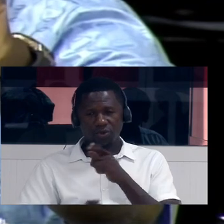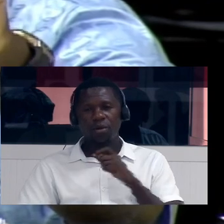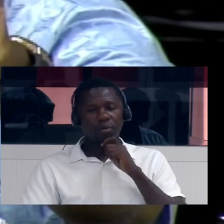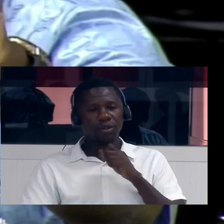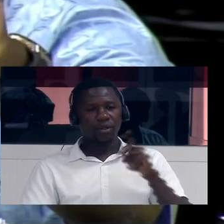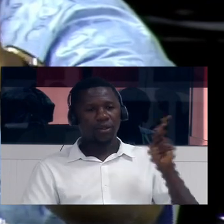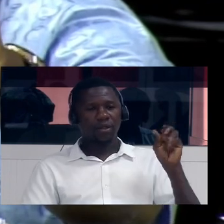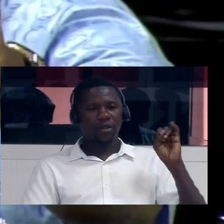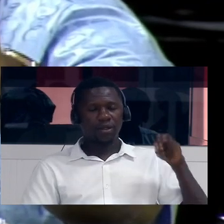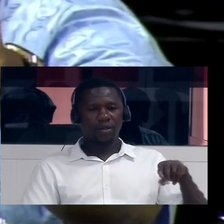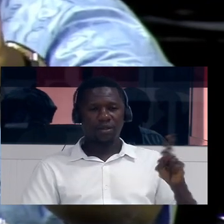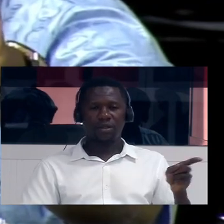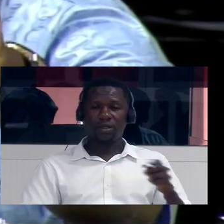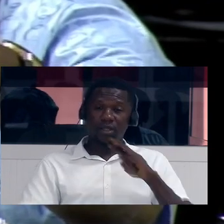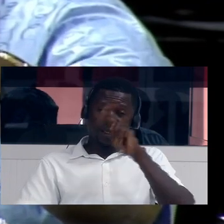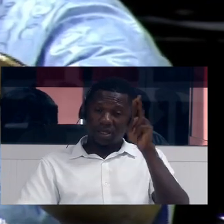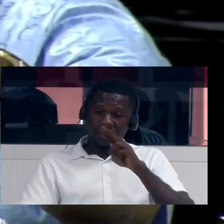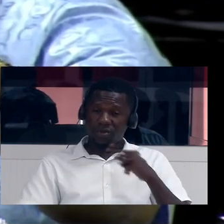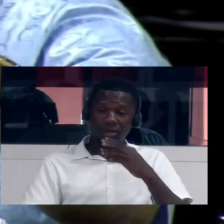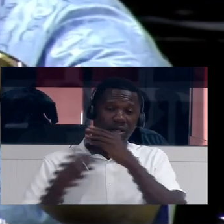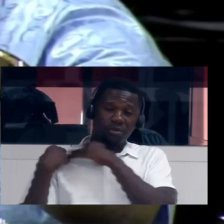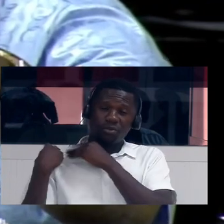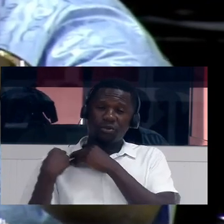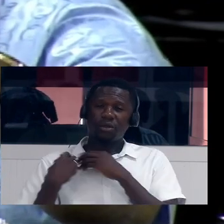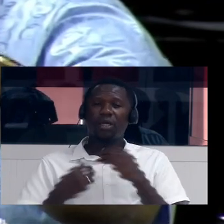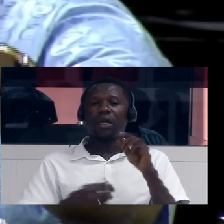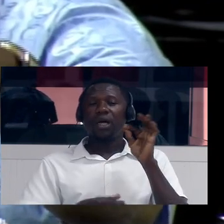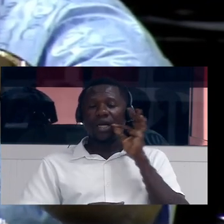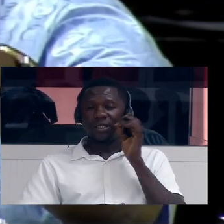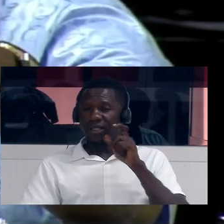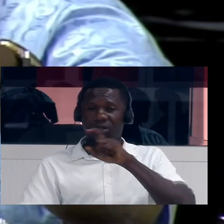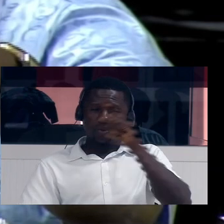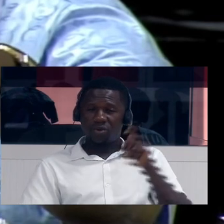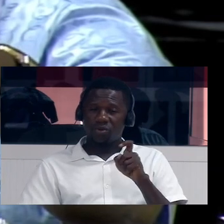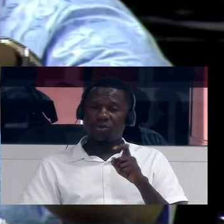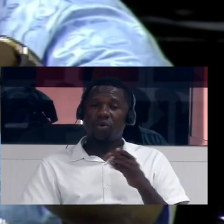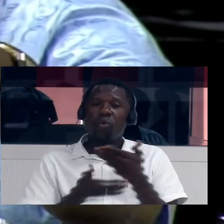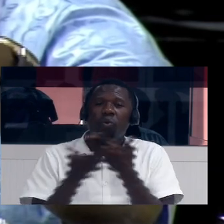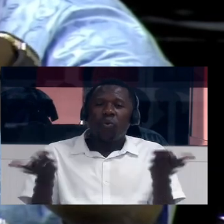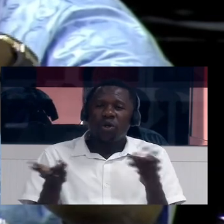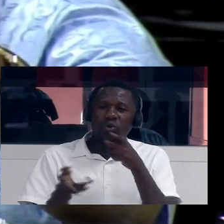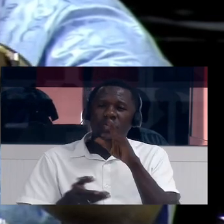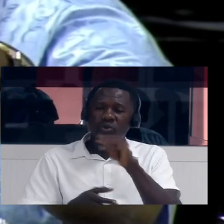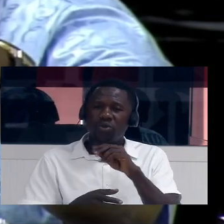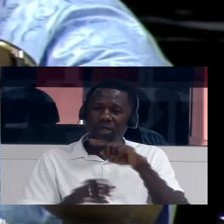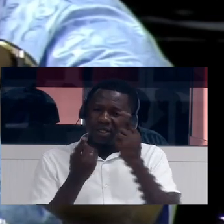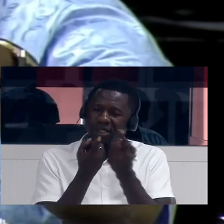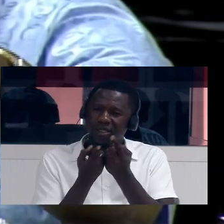This is a national responsibility. Answer the questions. Why did you do the things that you